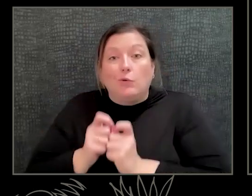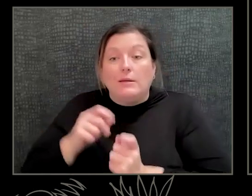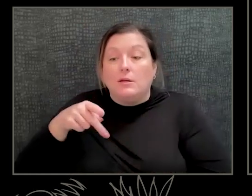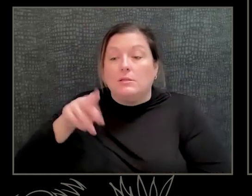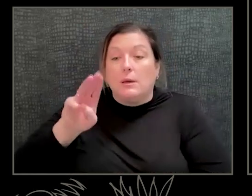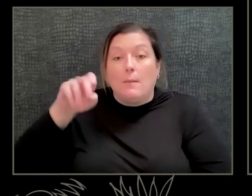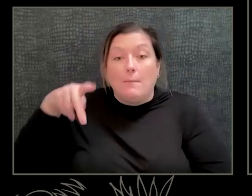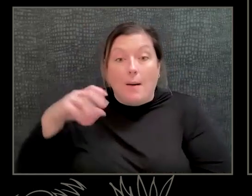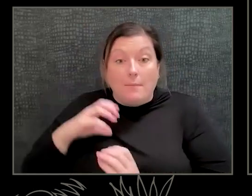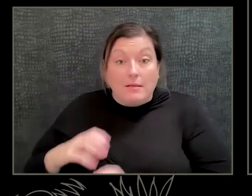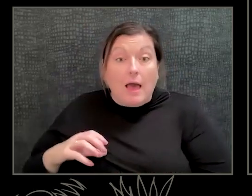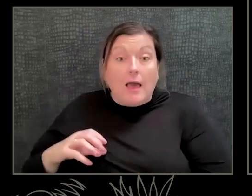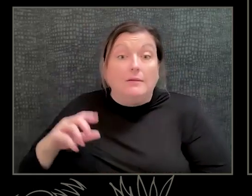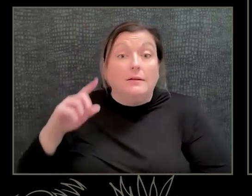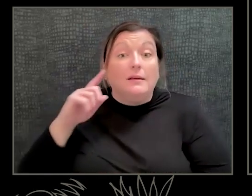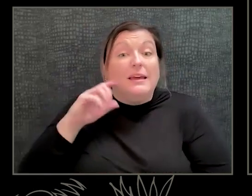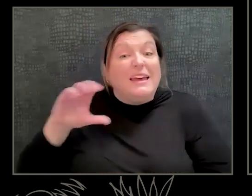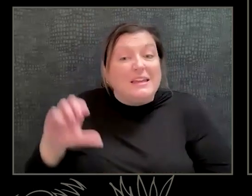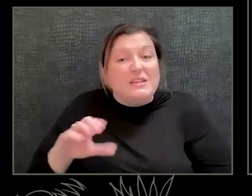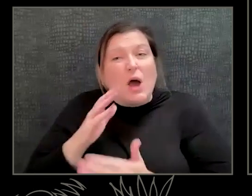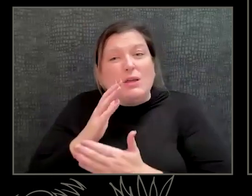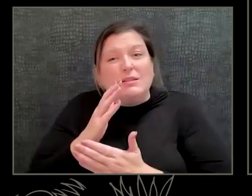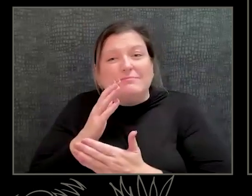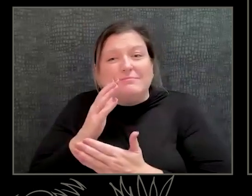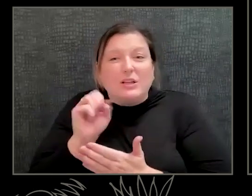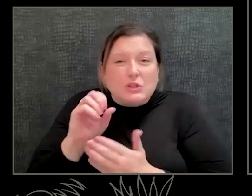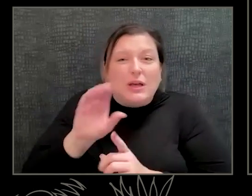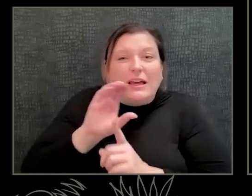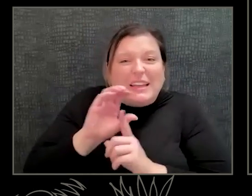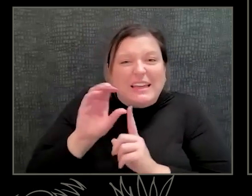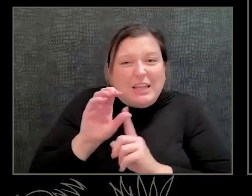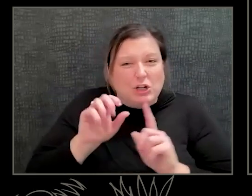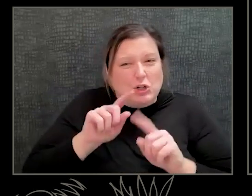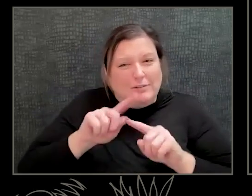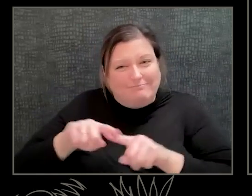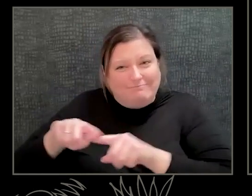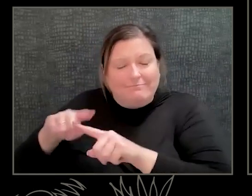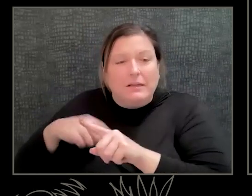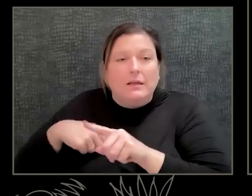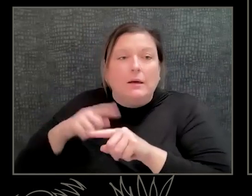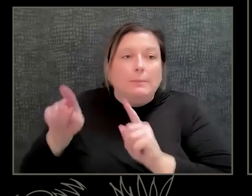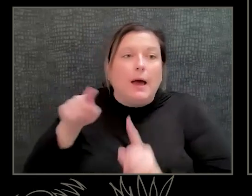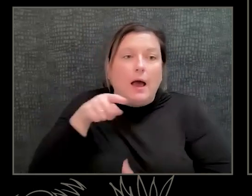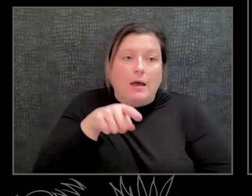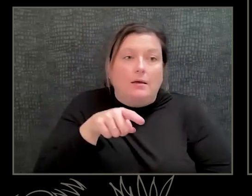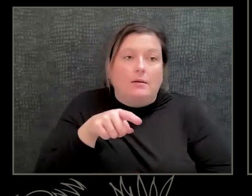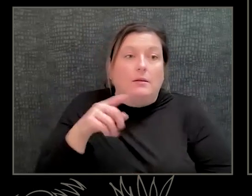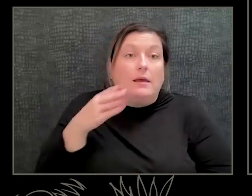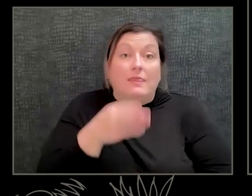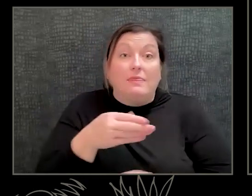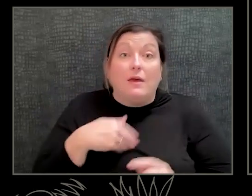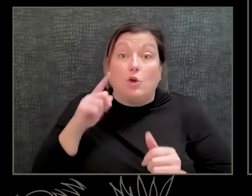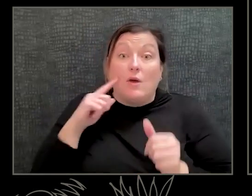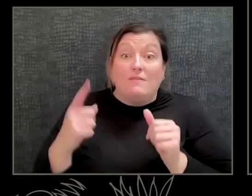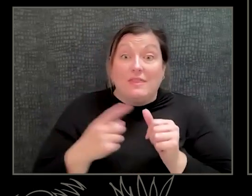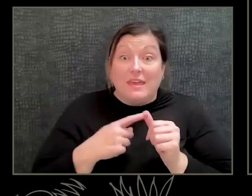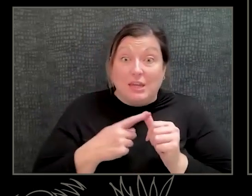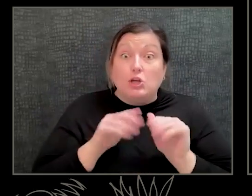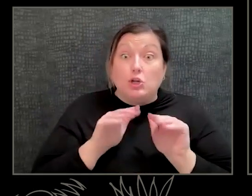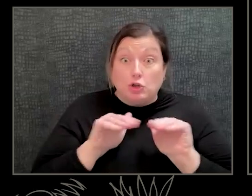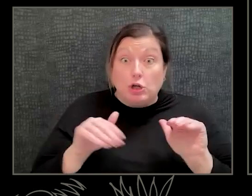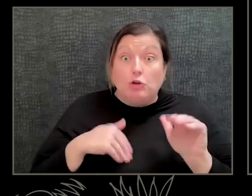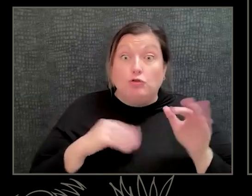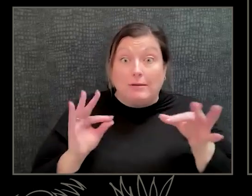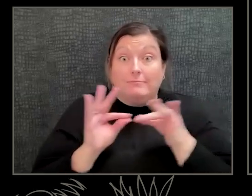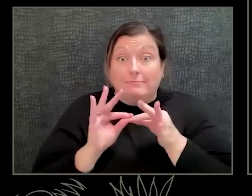so conditionally, but we'll see that later on. So in there, you have the initial children, and you can send